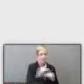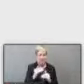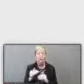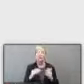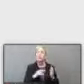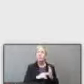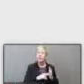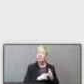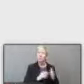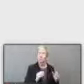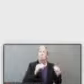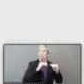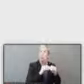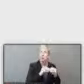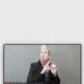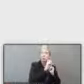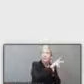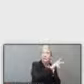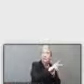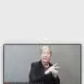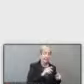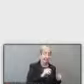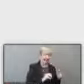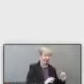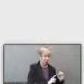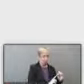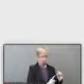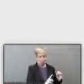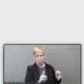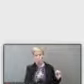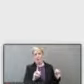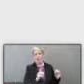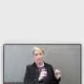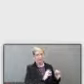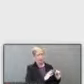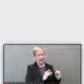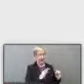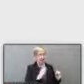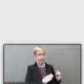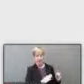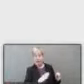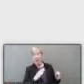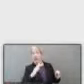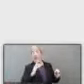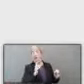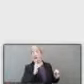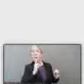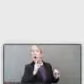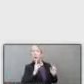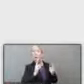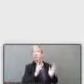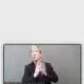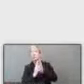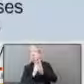and 1, and the higher the score, the more vulnerable you are. Next slide, please.